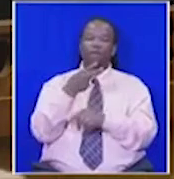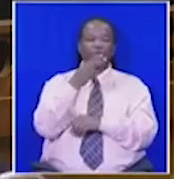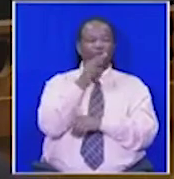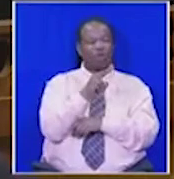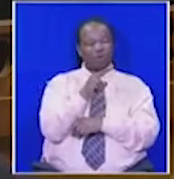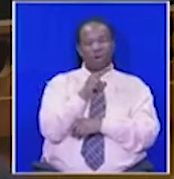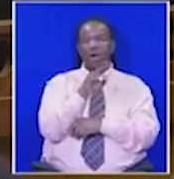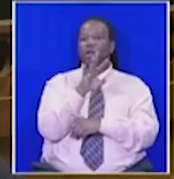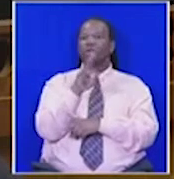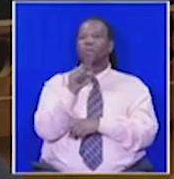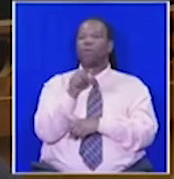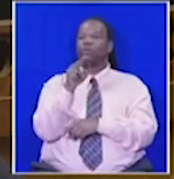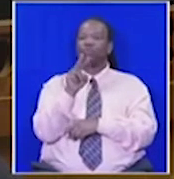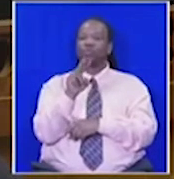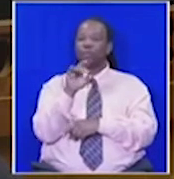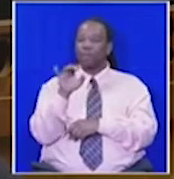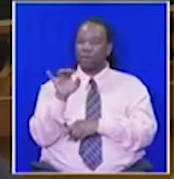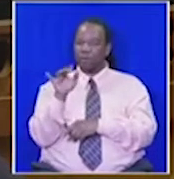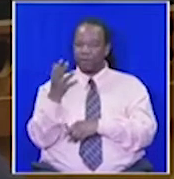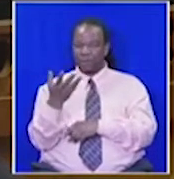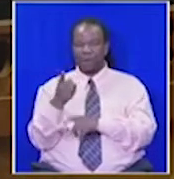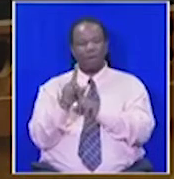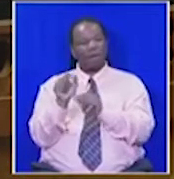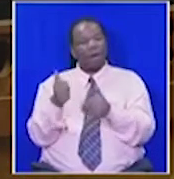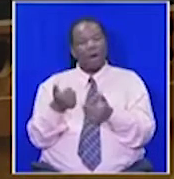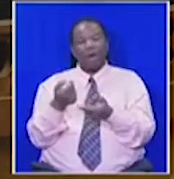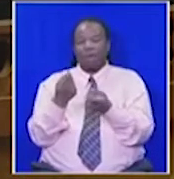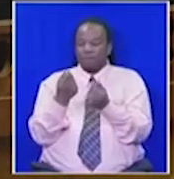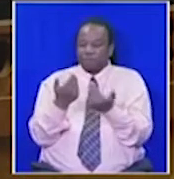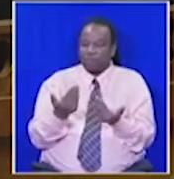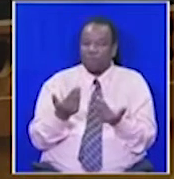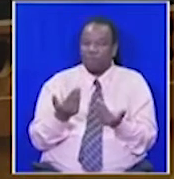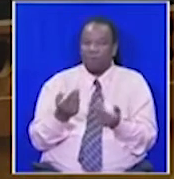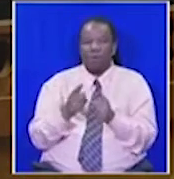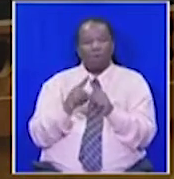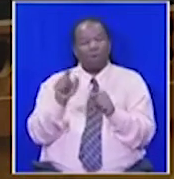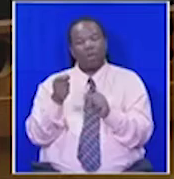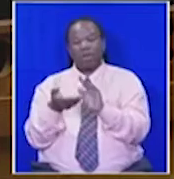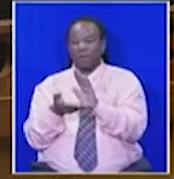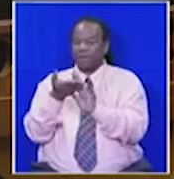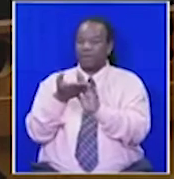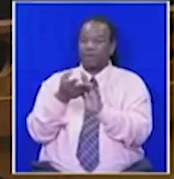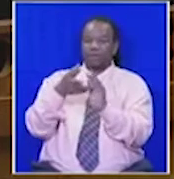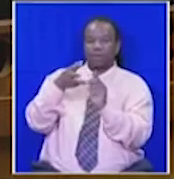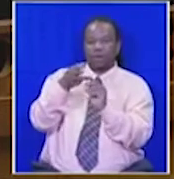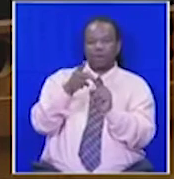422.21 million rand by making discretionary spending cuts on any increase in spending